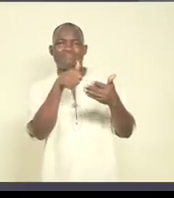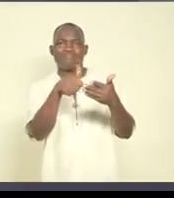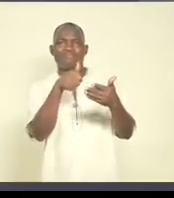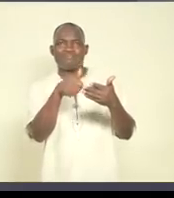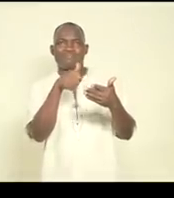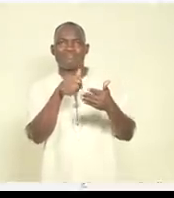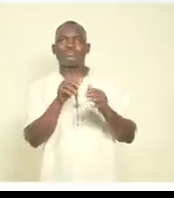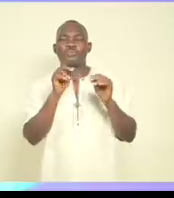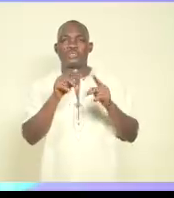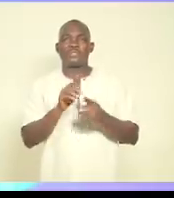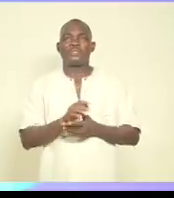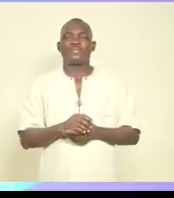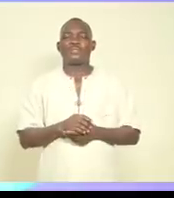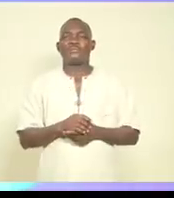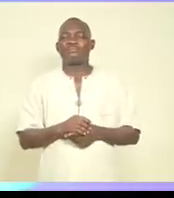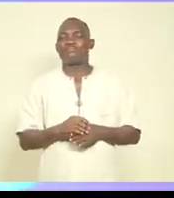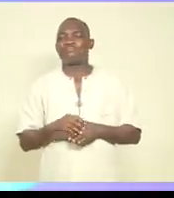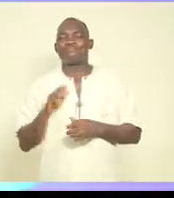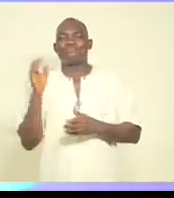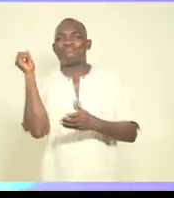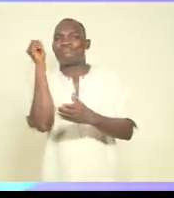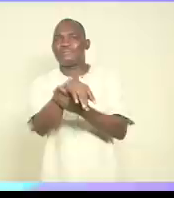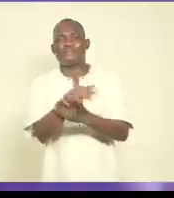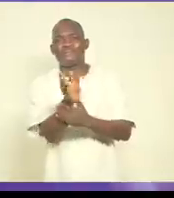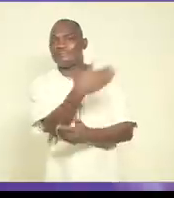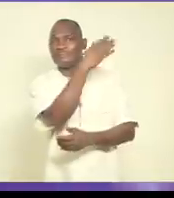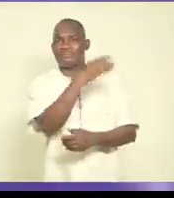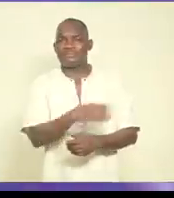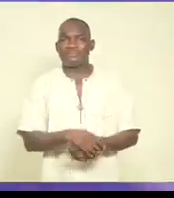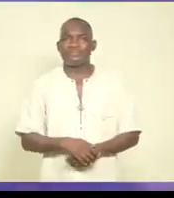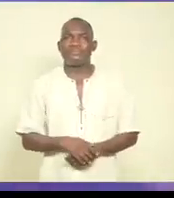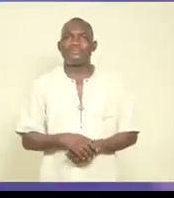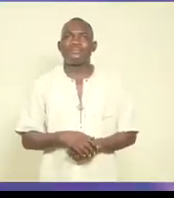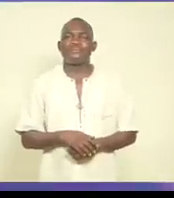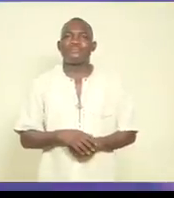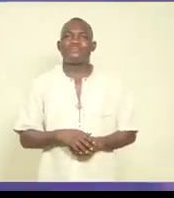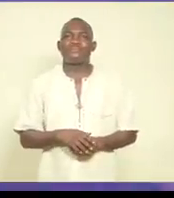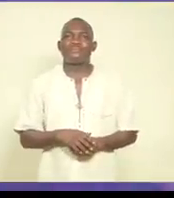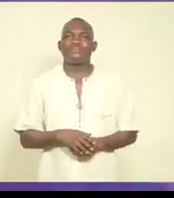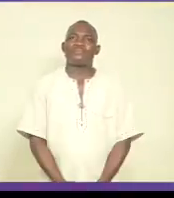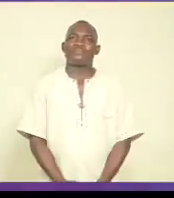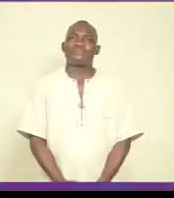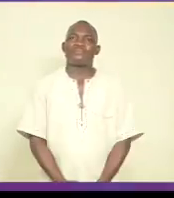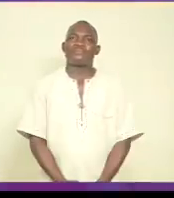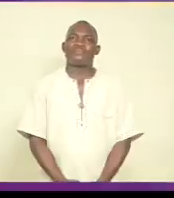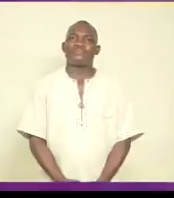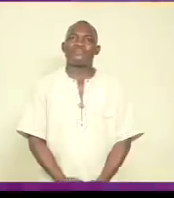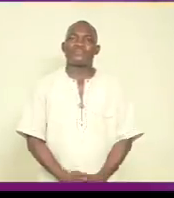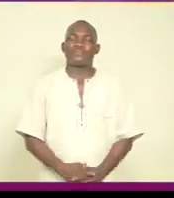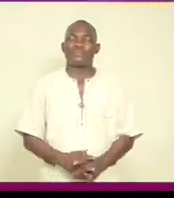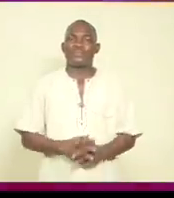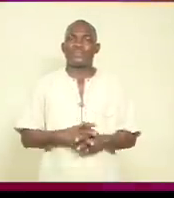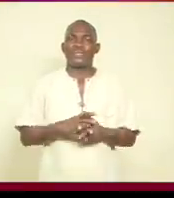Every oppressor is primarily a coward, and threats should never be approved